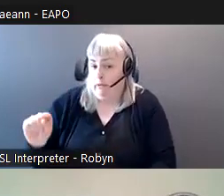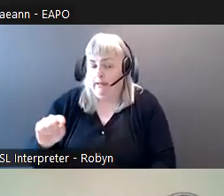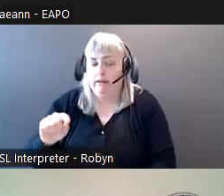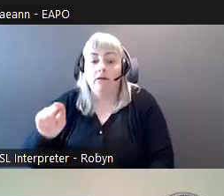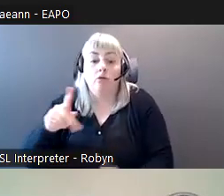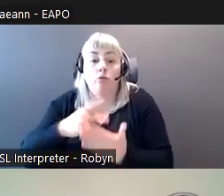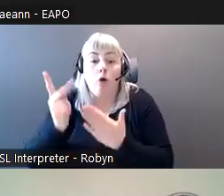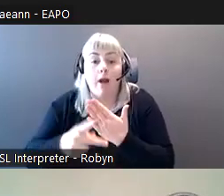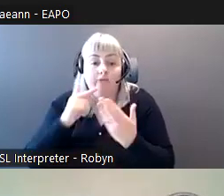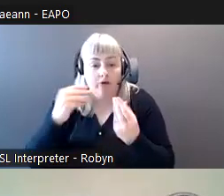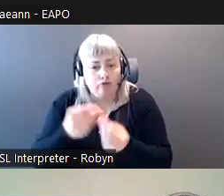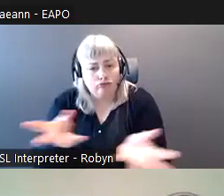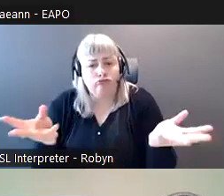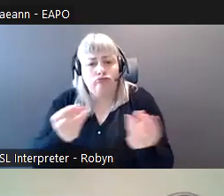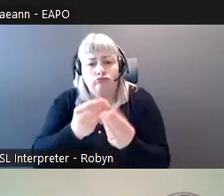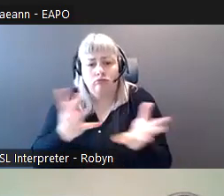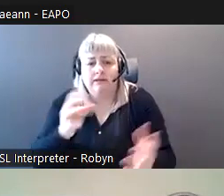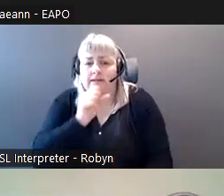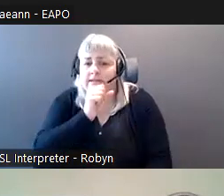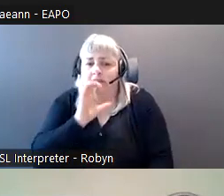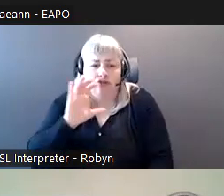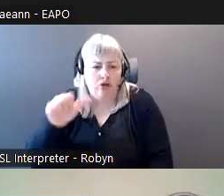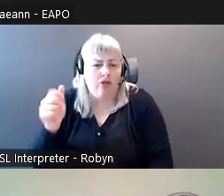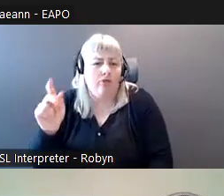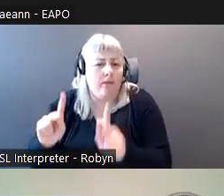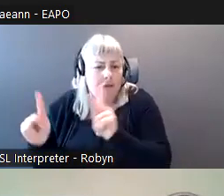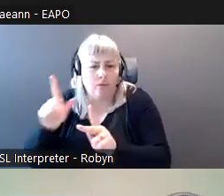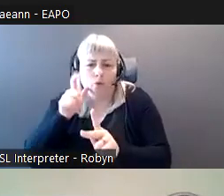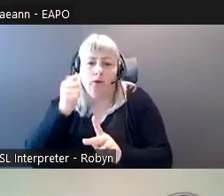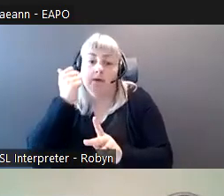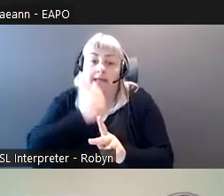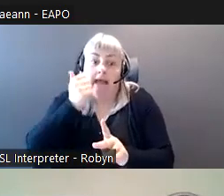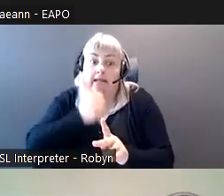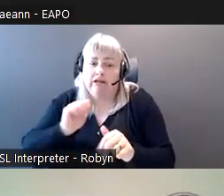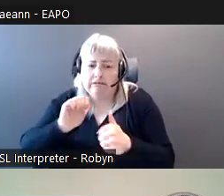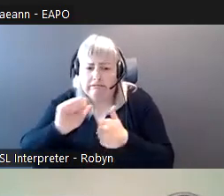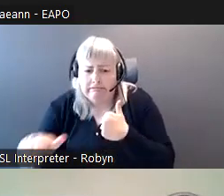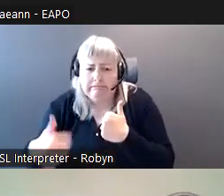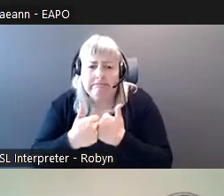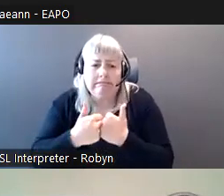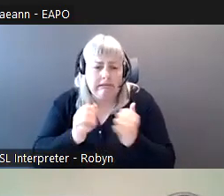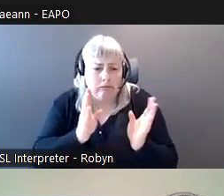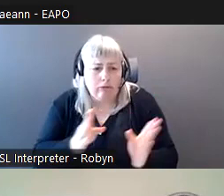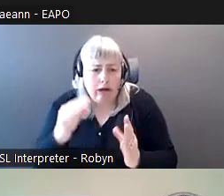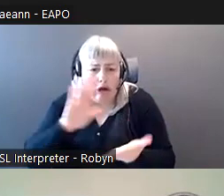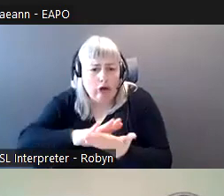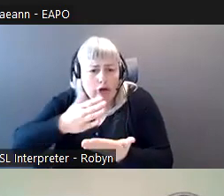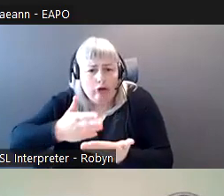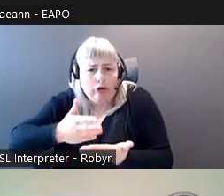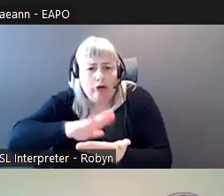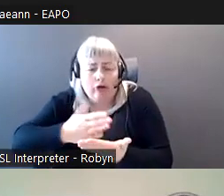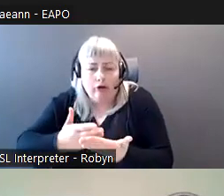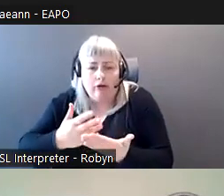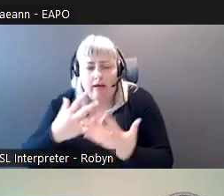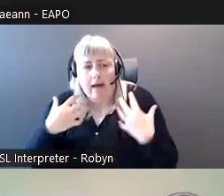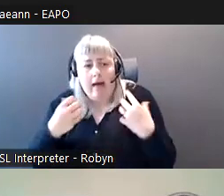as others by helping address daily living challenge by preparing and delivering wholesome and homemade